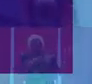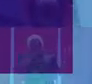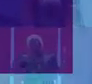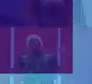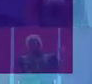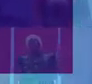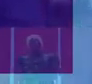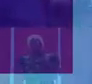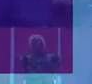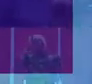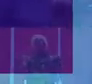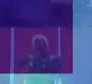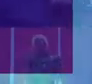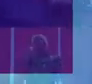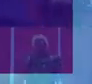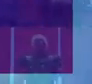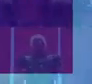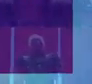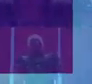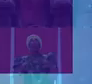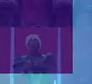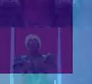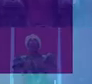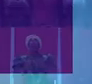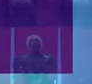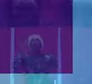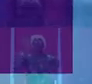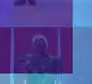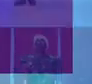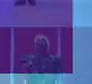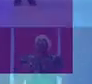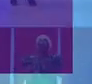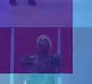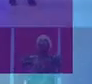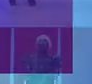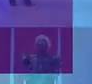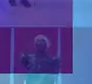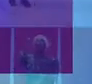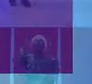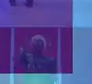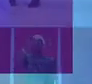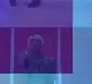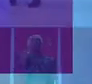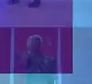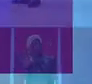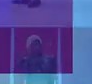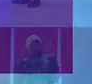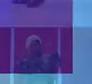Bye.